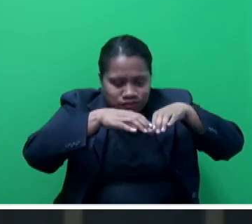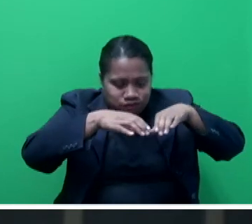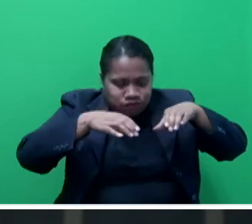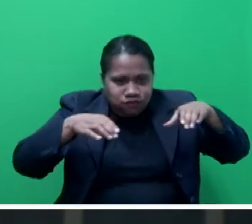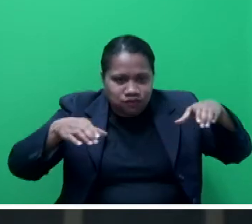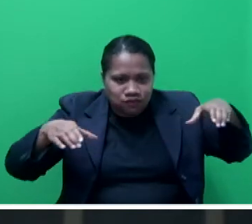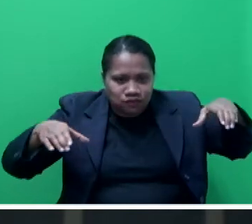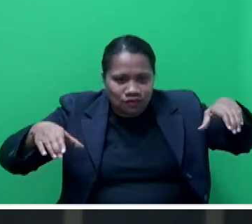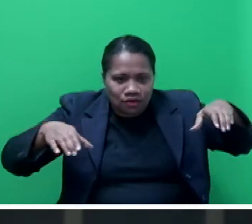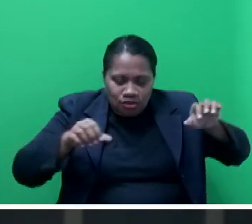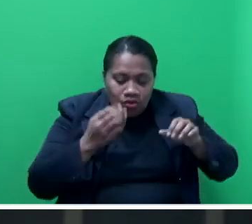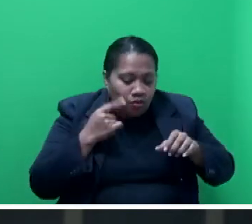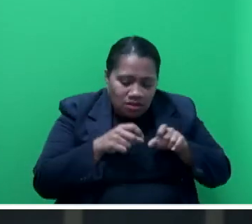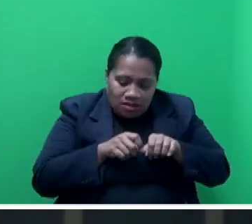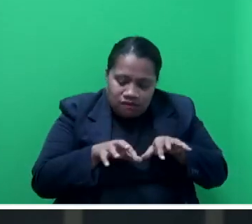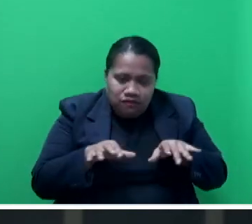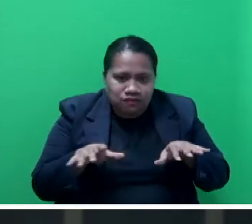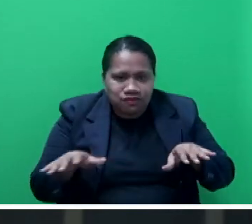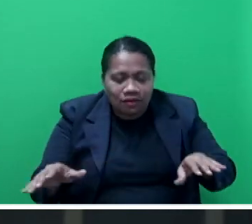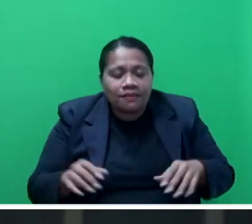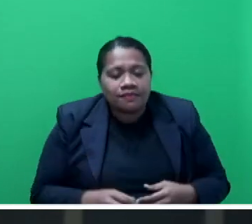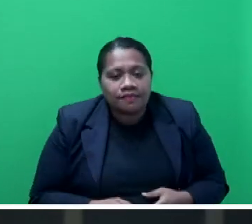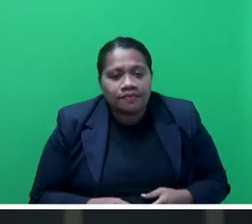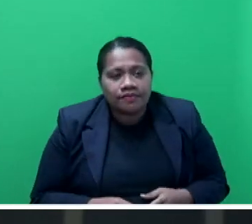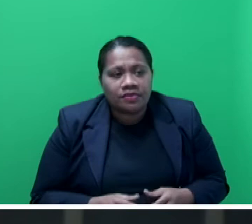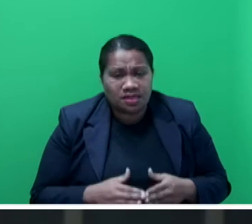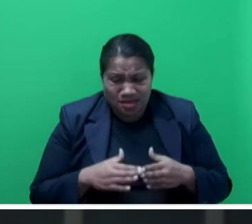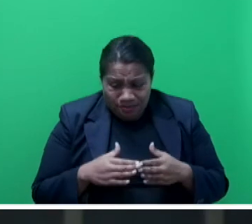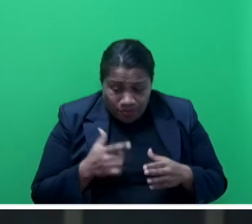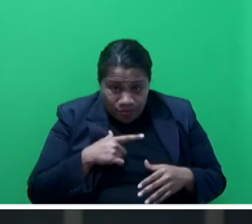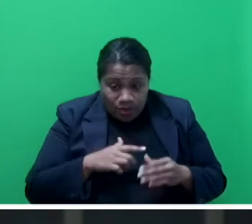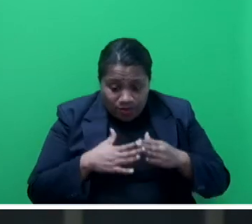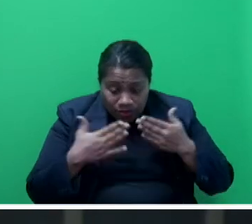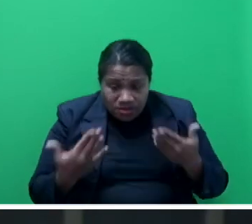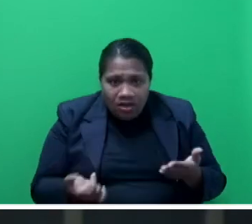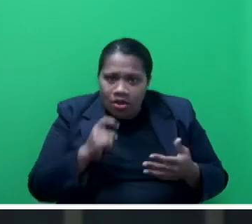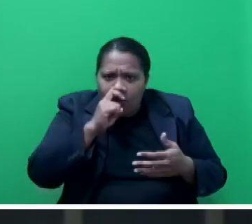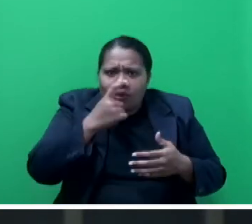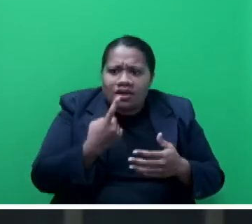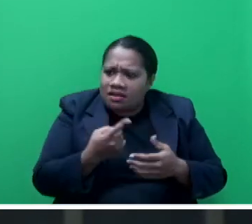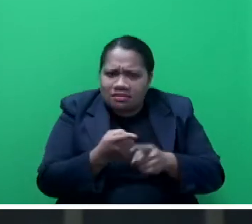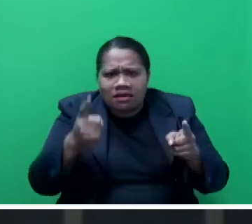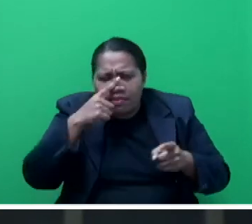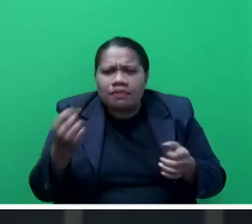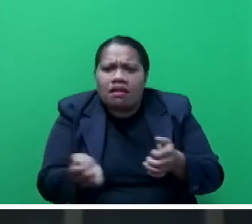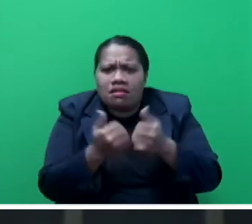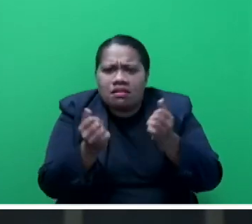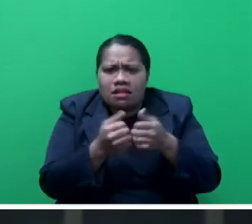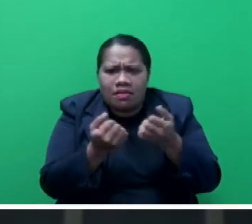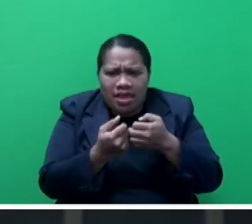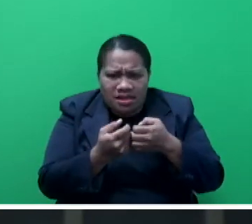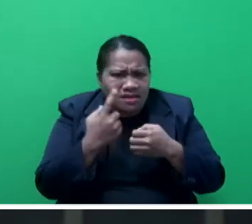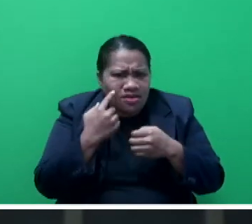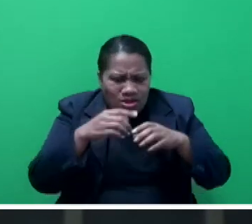infrastructure and facets of the network are now unable to meet the current demand, hence the need to upgrade and improve. Scheduled improvements